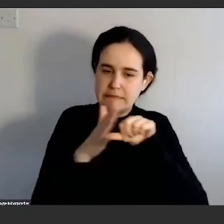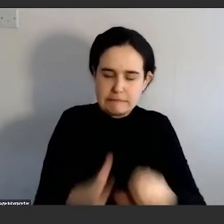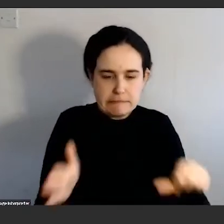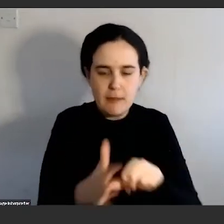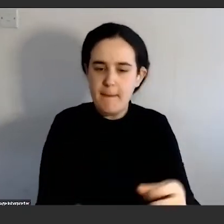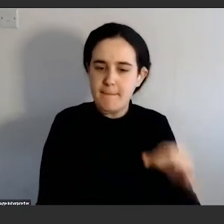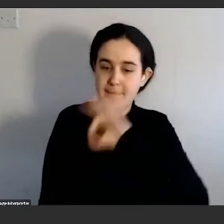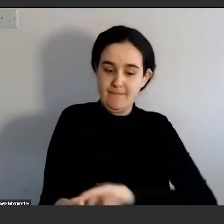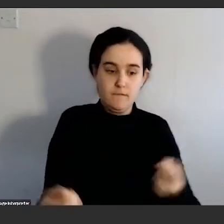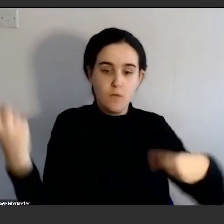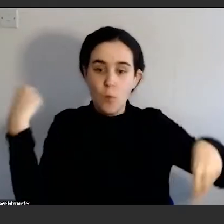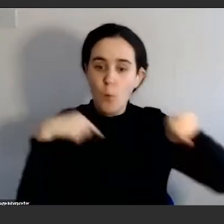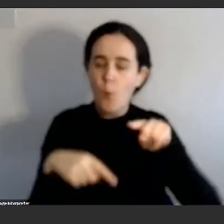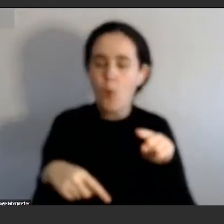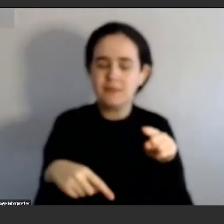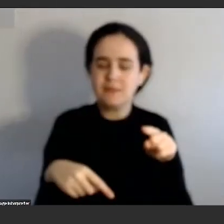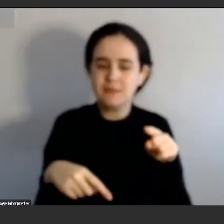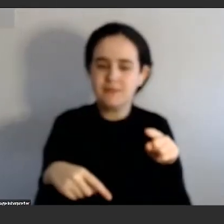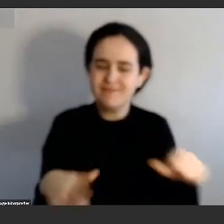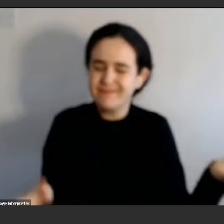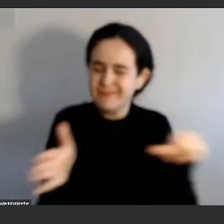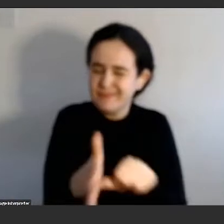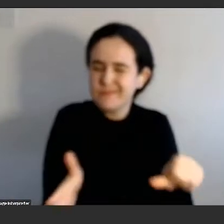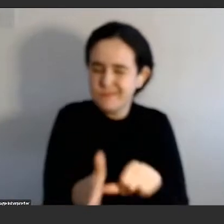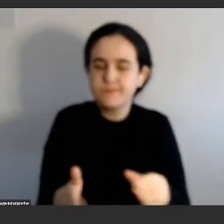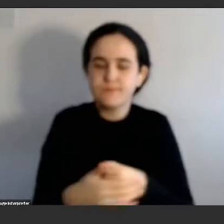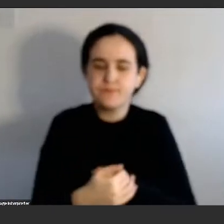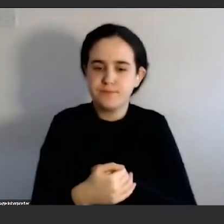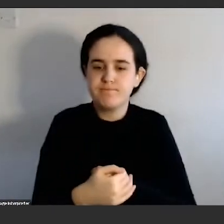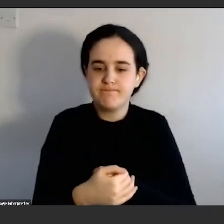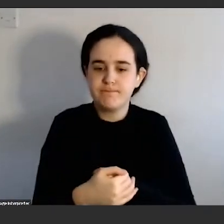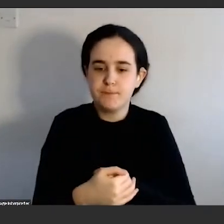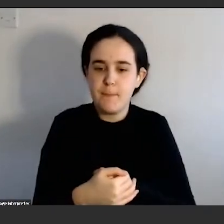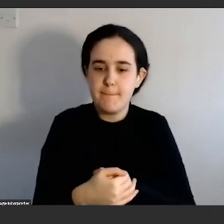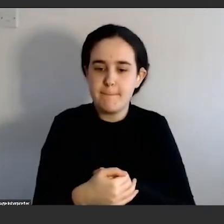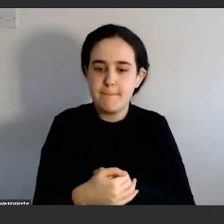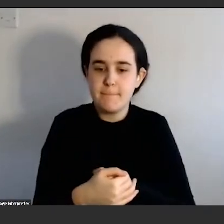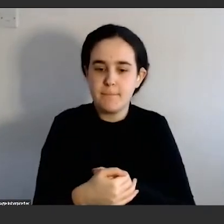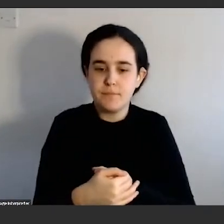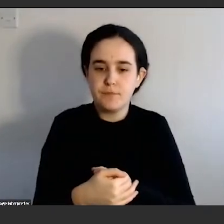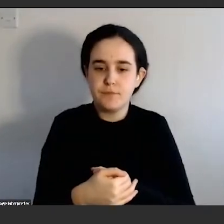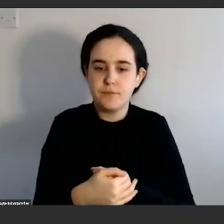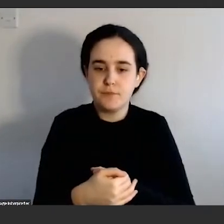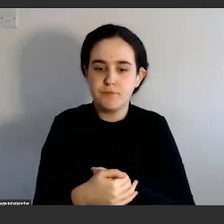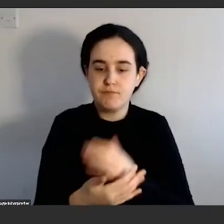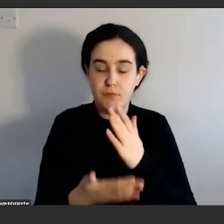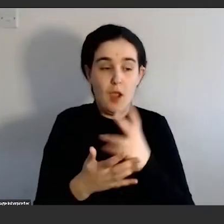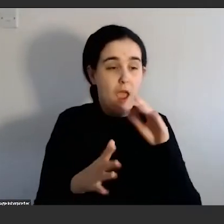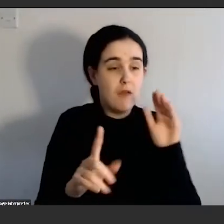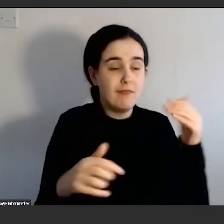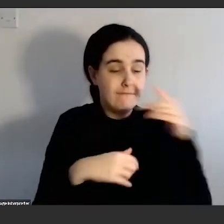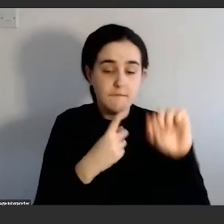people, people with temporary limitations, or those living with chronic conditions.